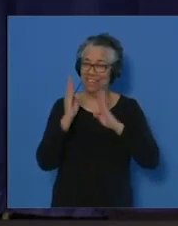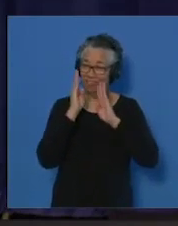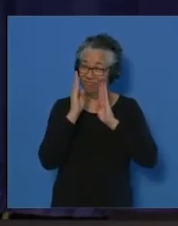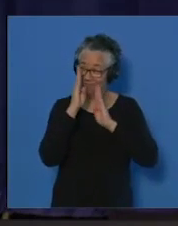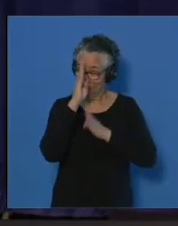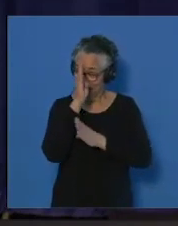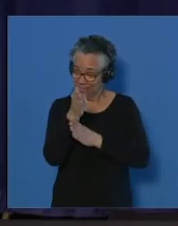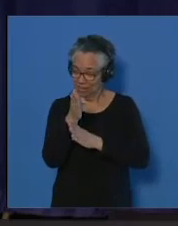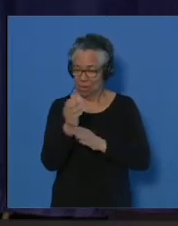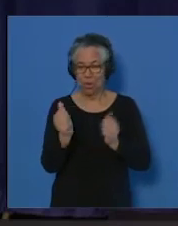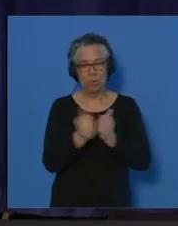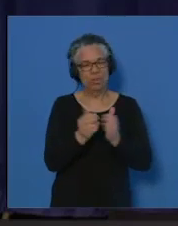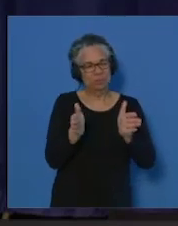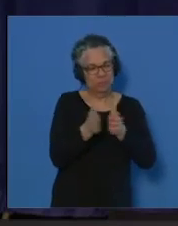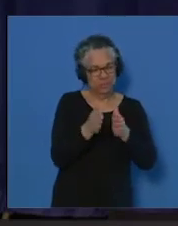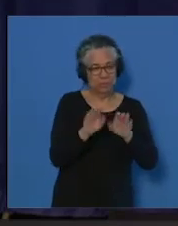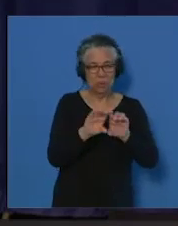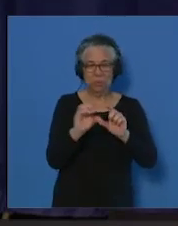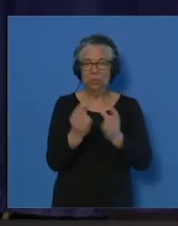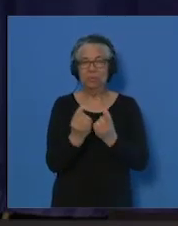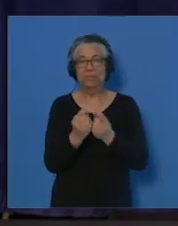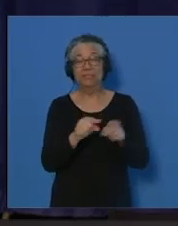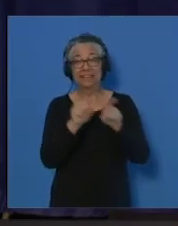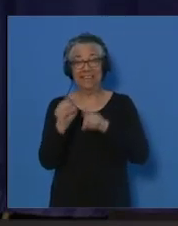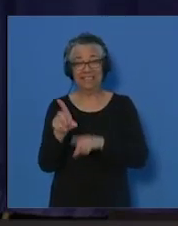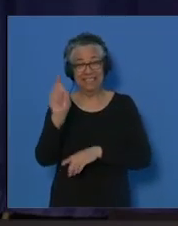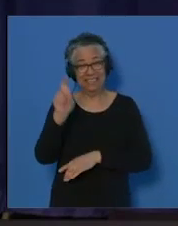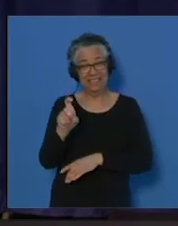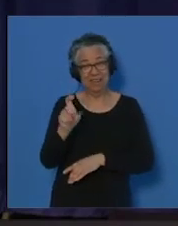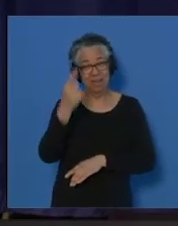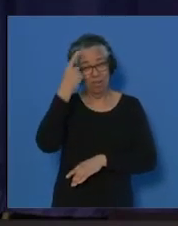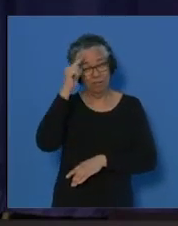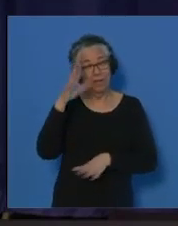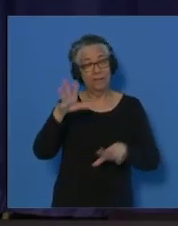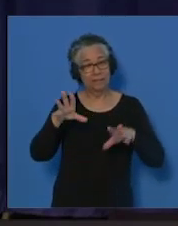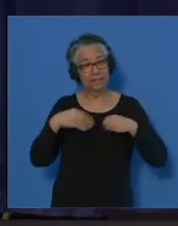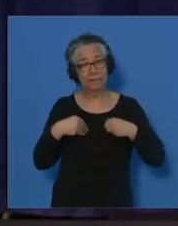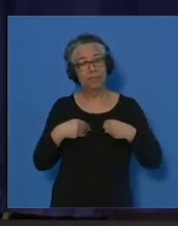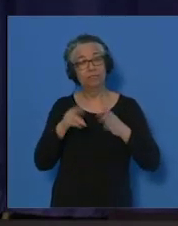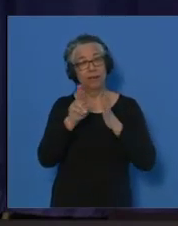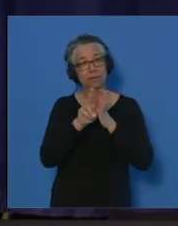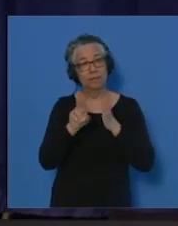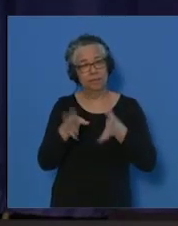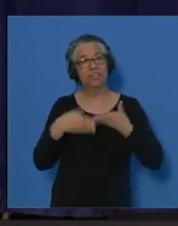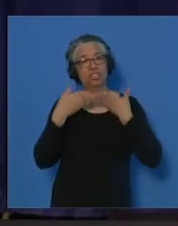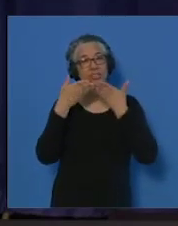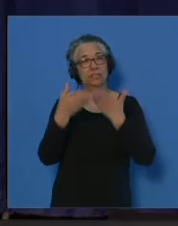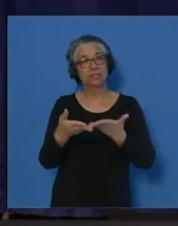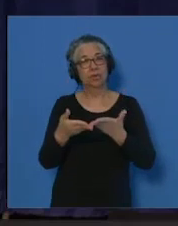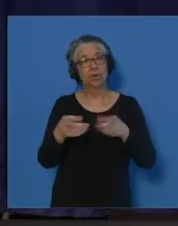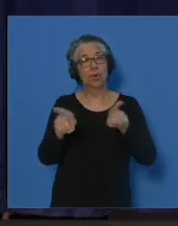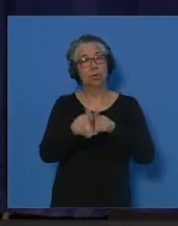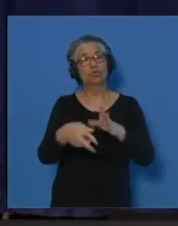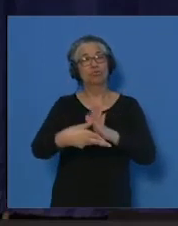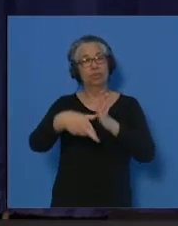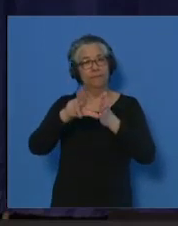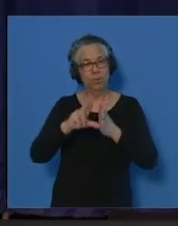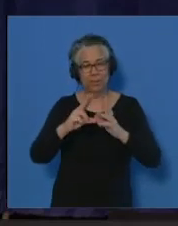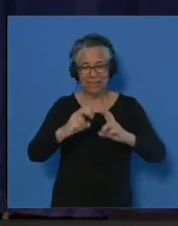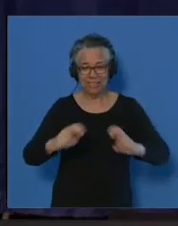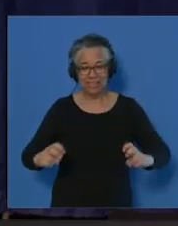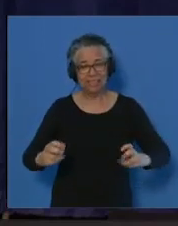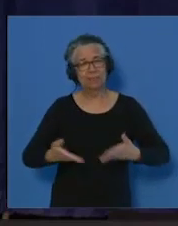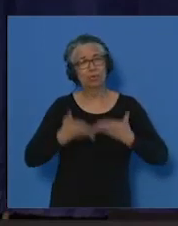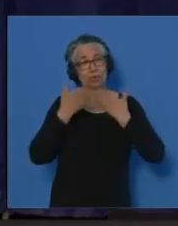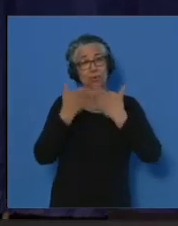as needed for the development and implementation of approved recommendations. And it will review, assess, and propose changes